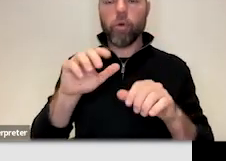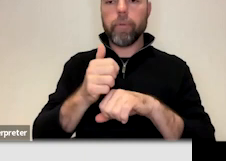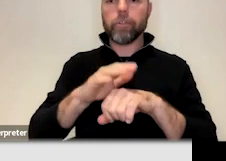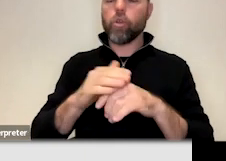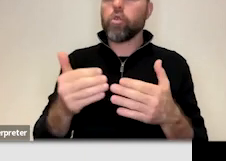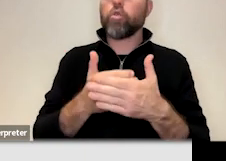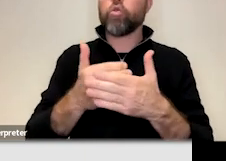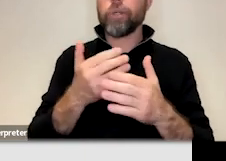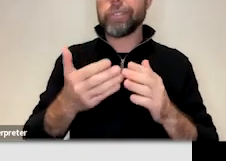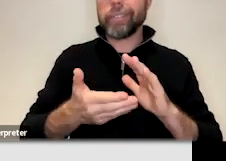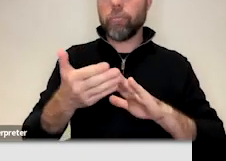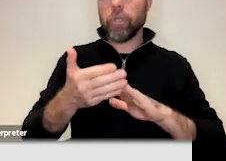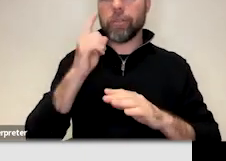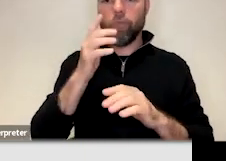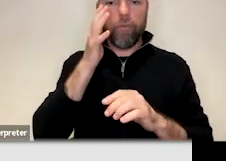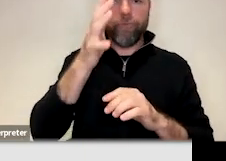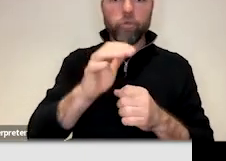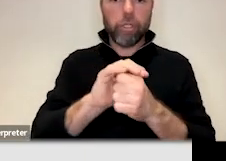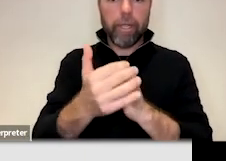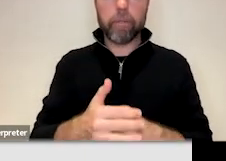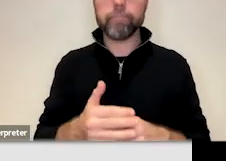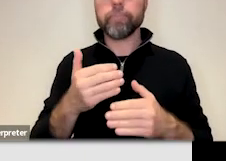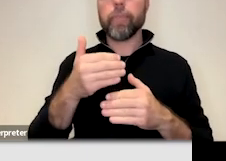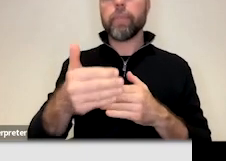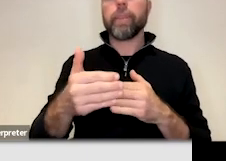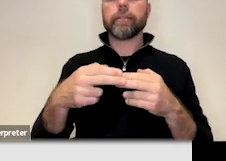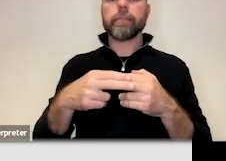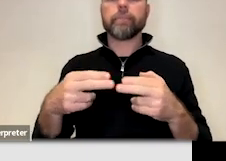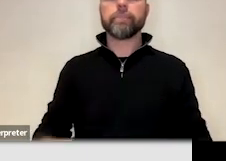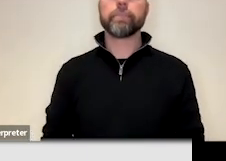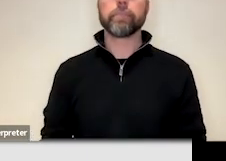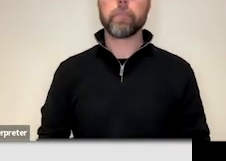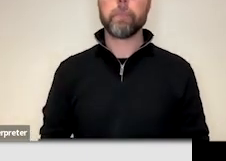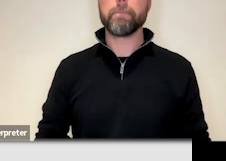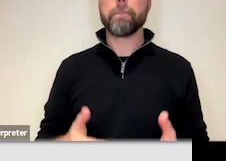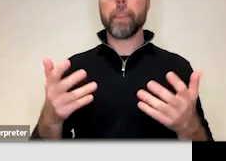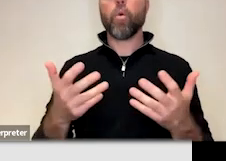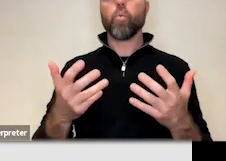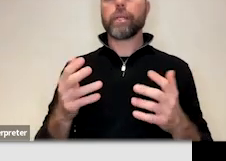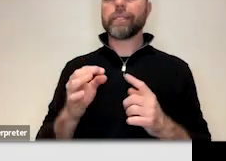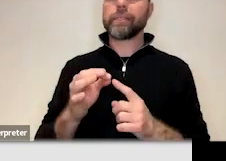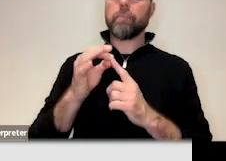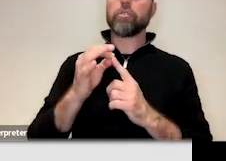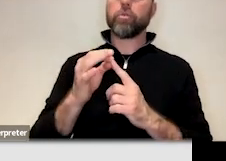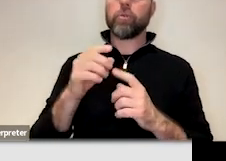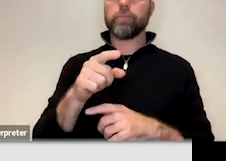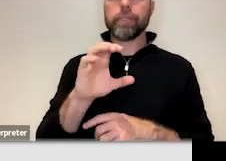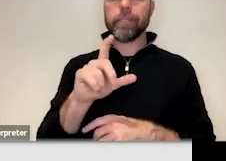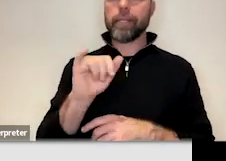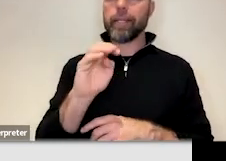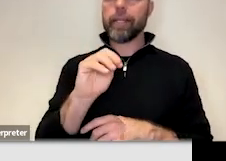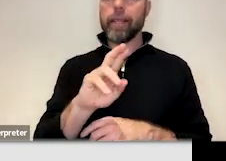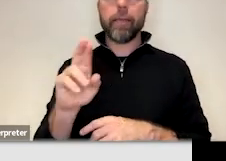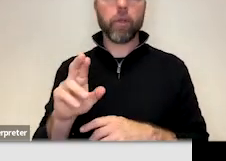simulations of future climate. Next slide, please. So what is unique about ClimRR, and how do